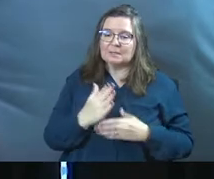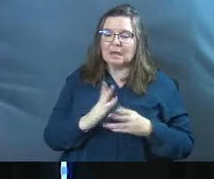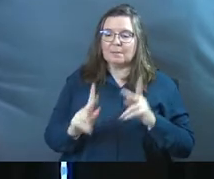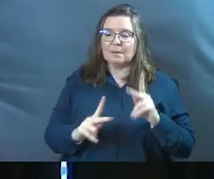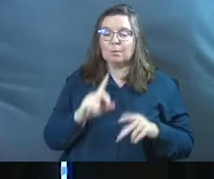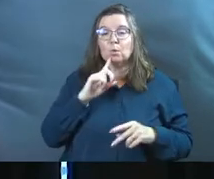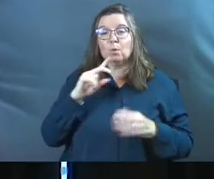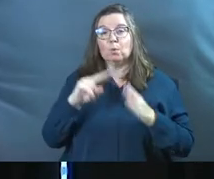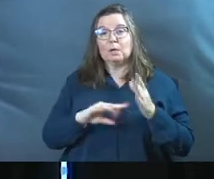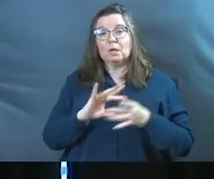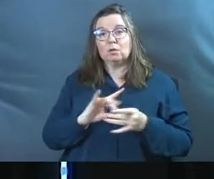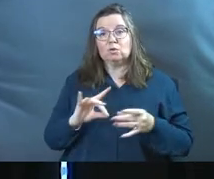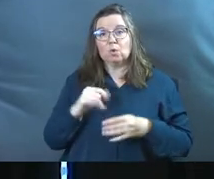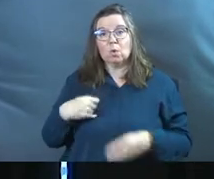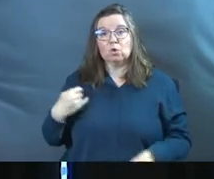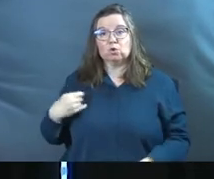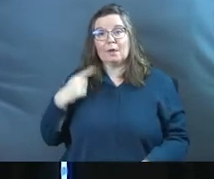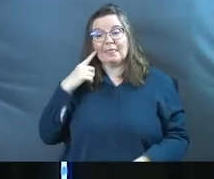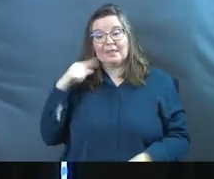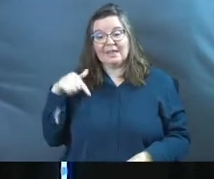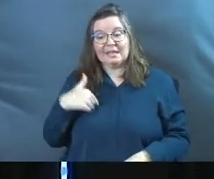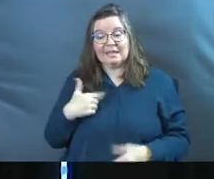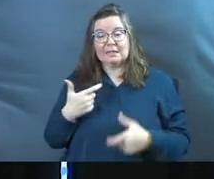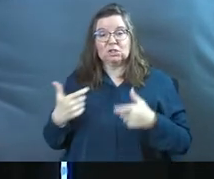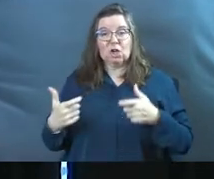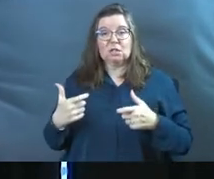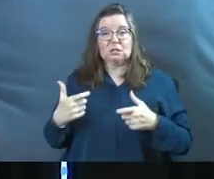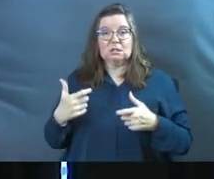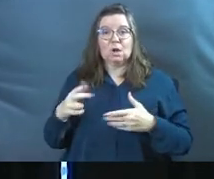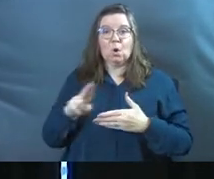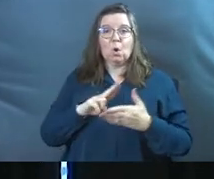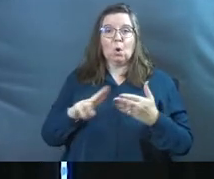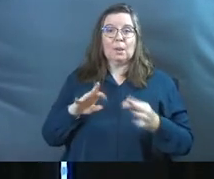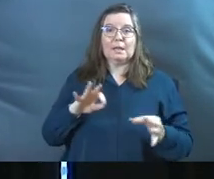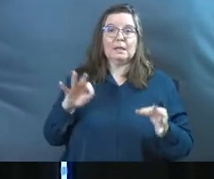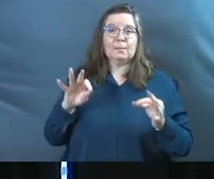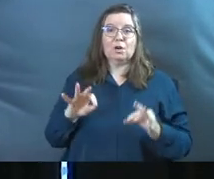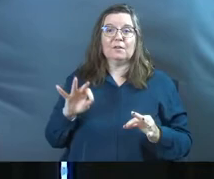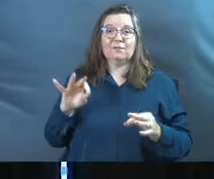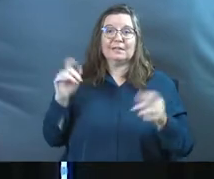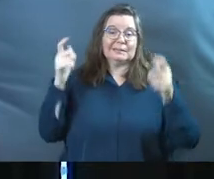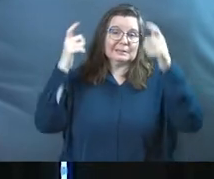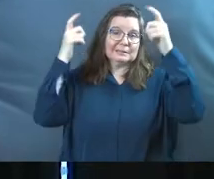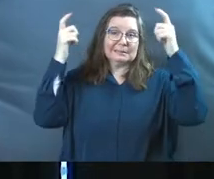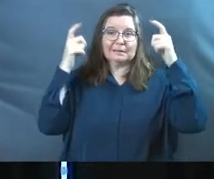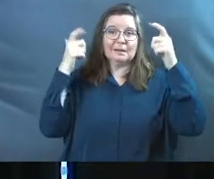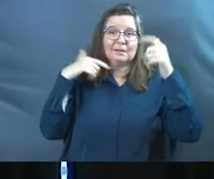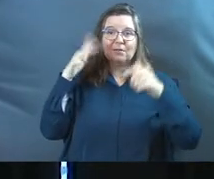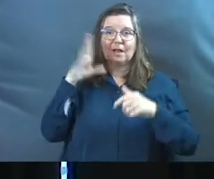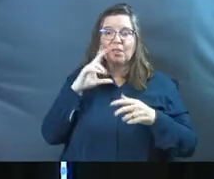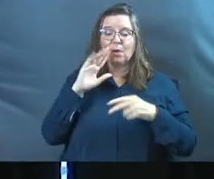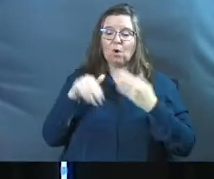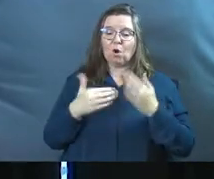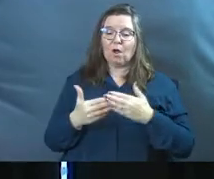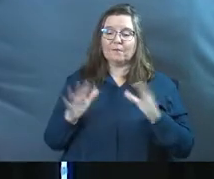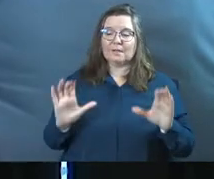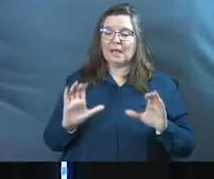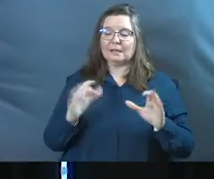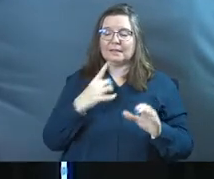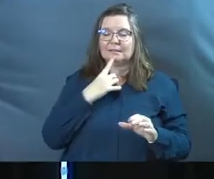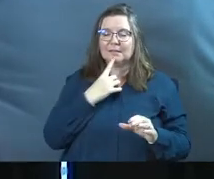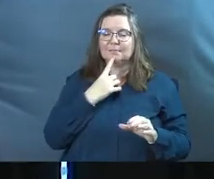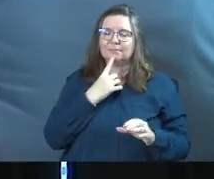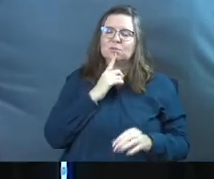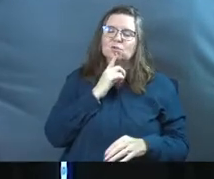some people read the story of Joseph and they think that he is such a holy, perfect saint of a guy. They read all of his actions and they